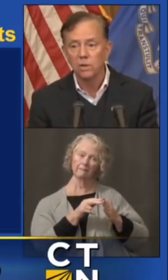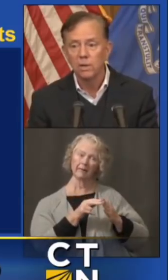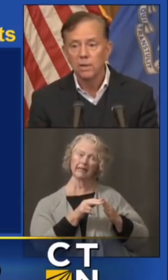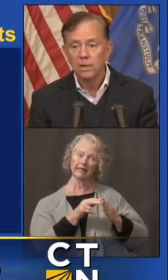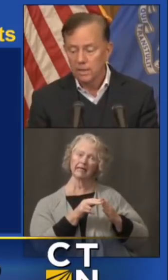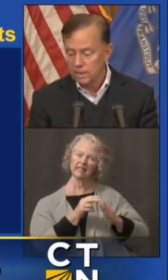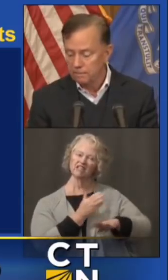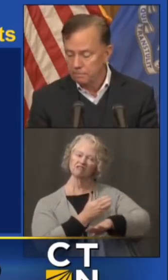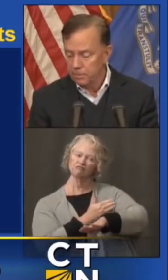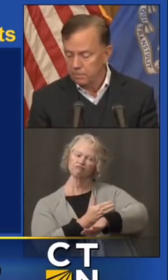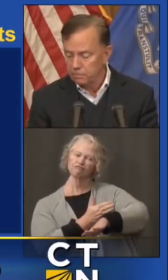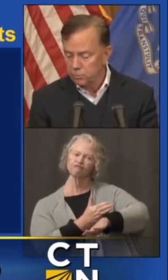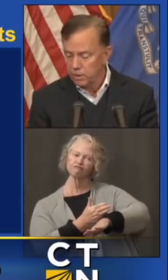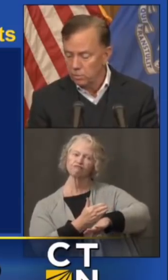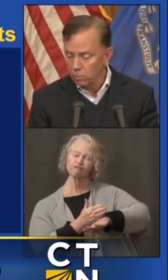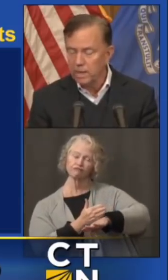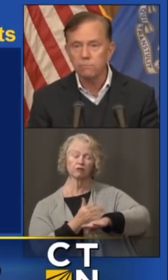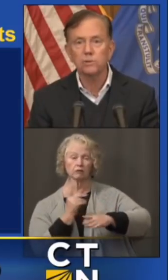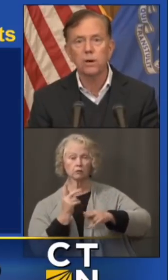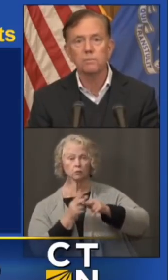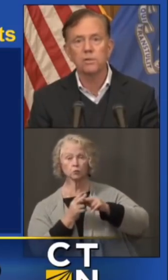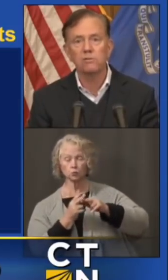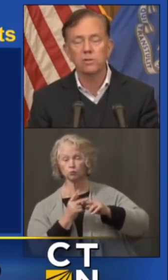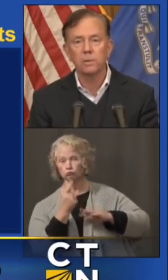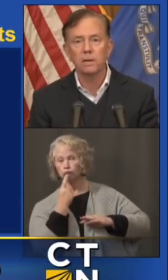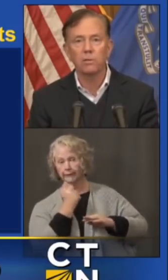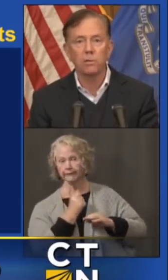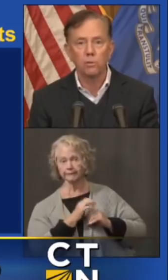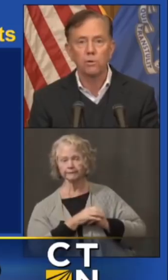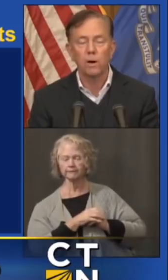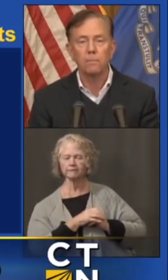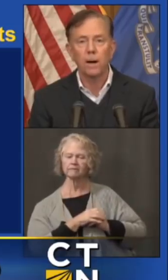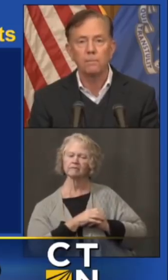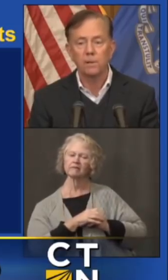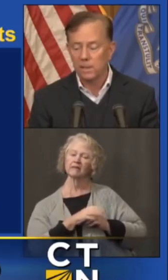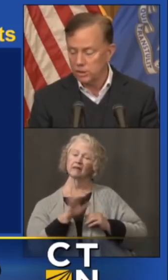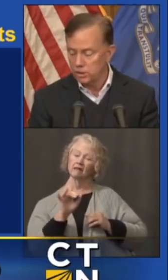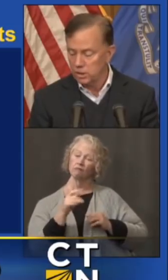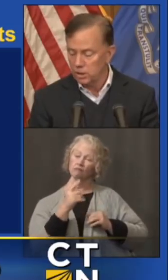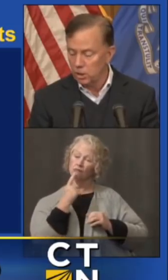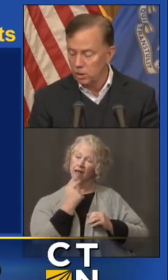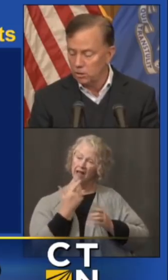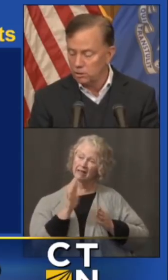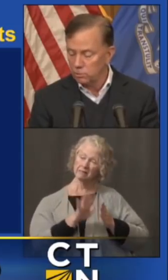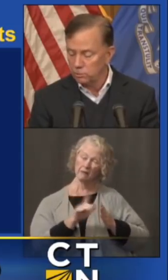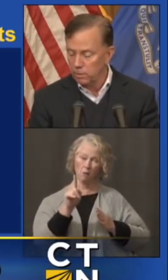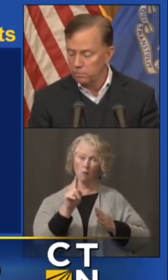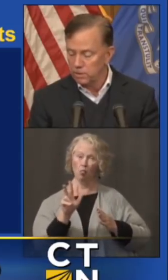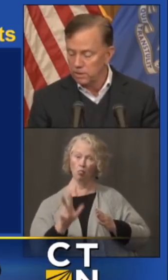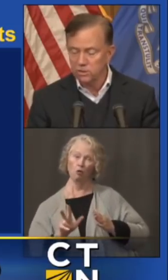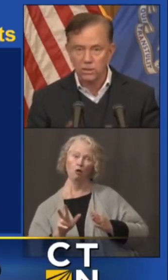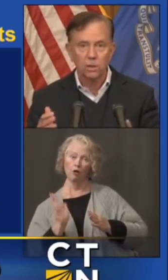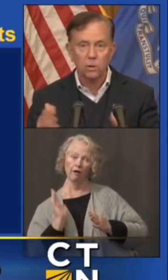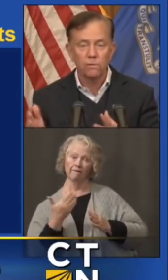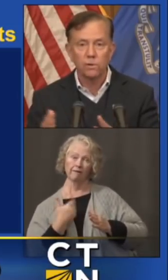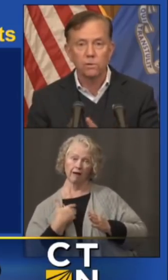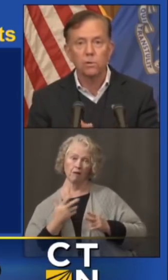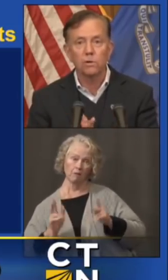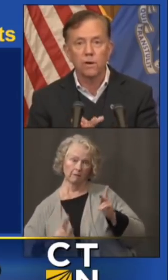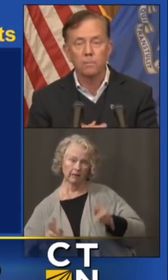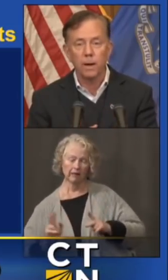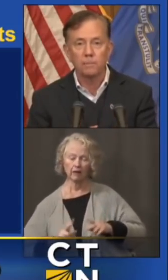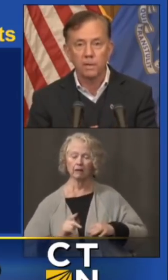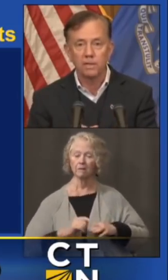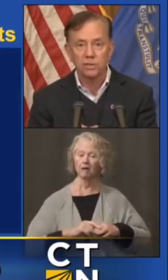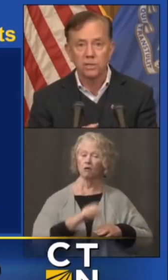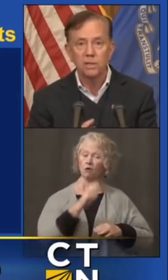So between the red, which represents about a third of our population, and the orange, which represents a little over a third